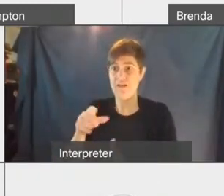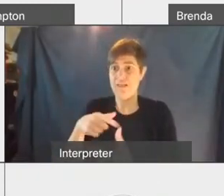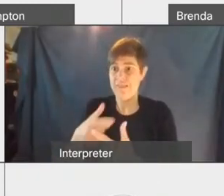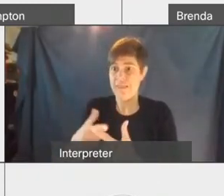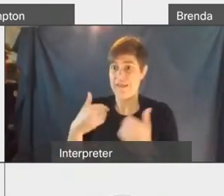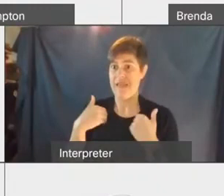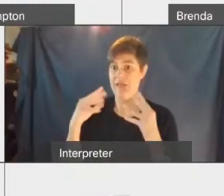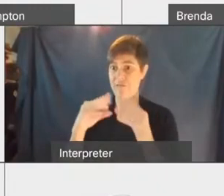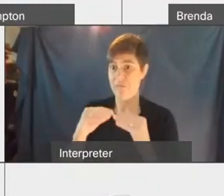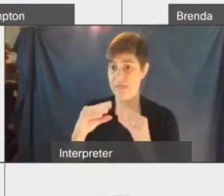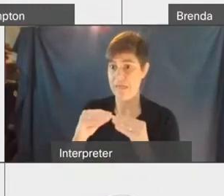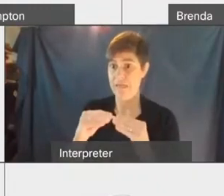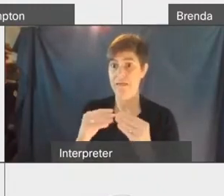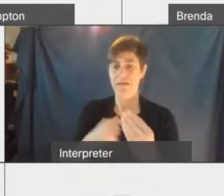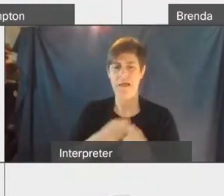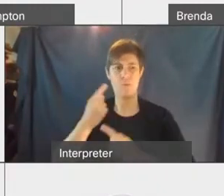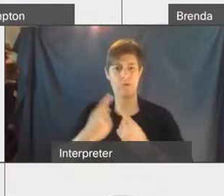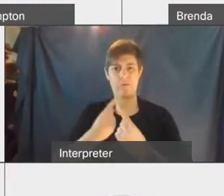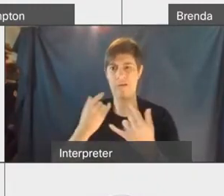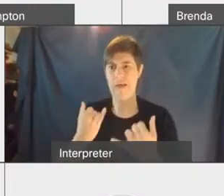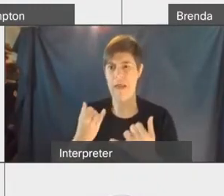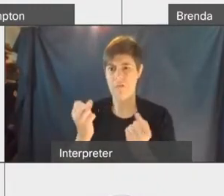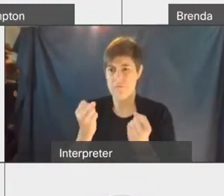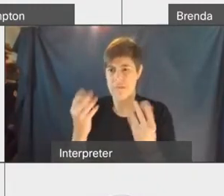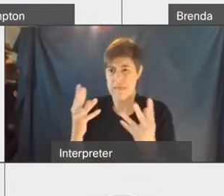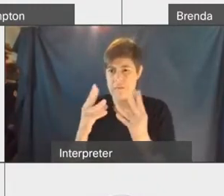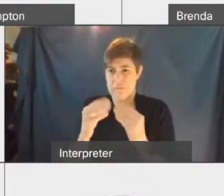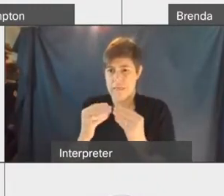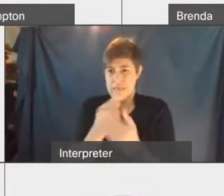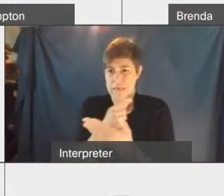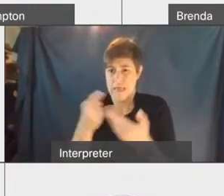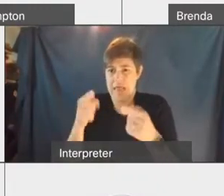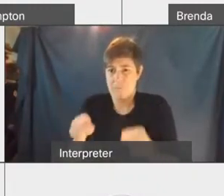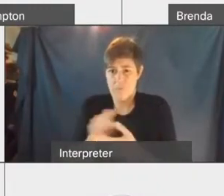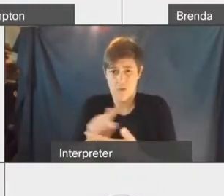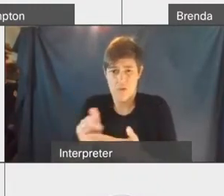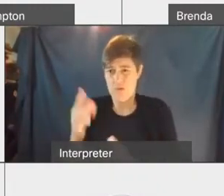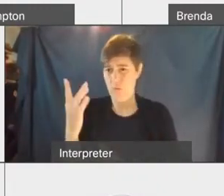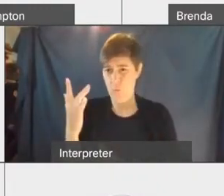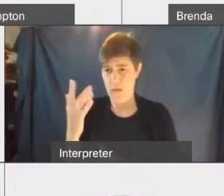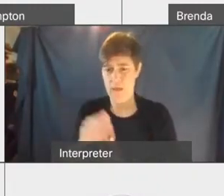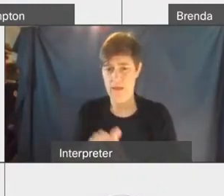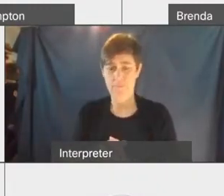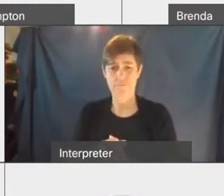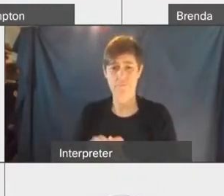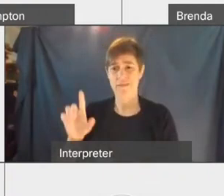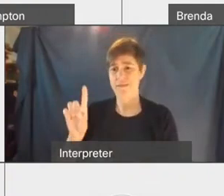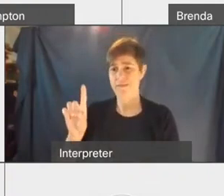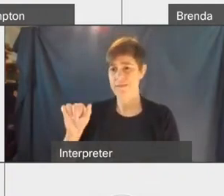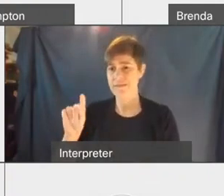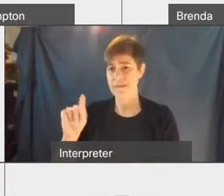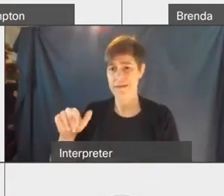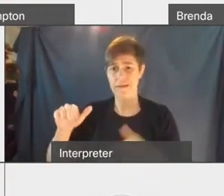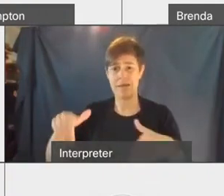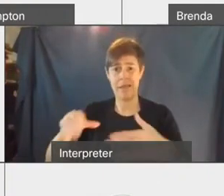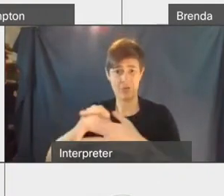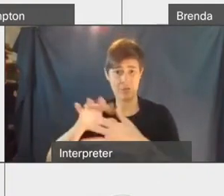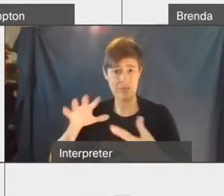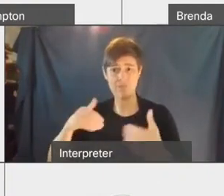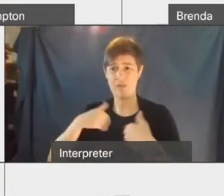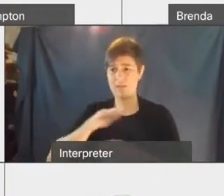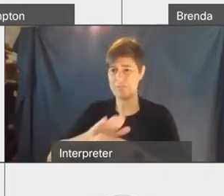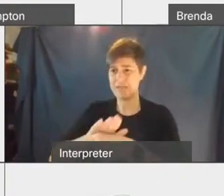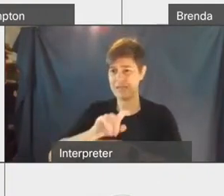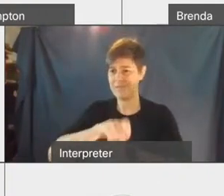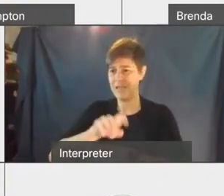why we're compacting all these meetings into this 1 week when the data hasn't been released. We have plenty of time to have